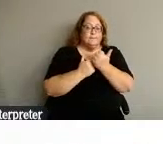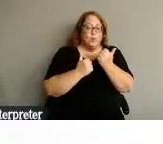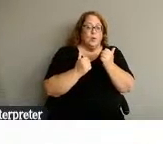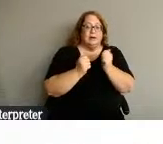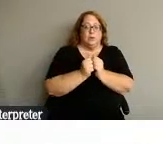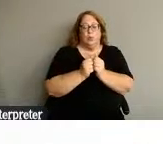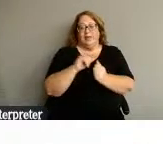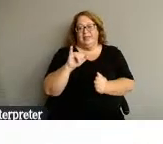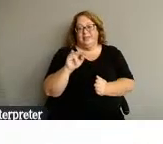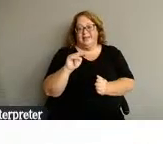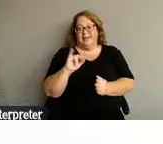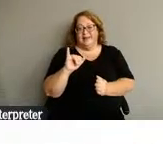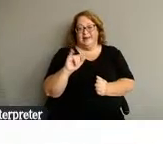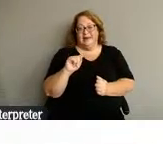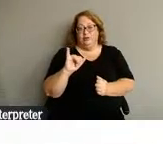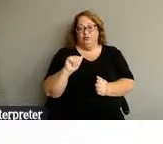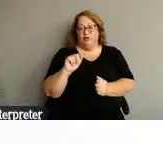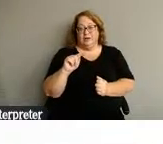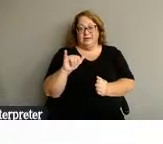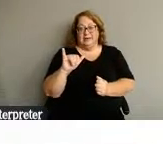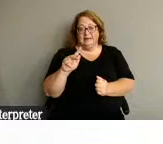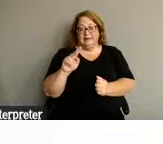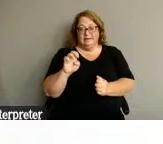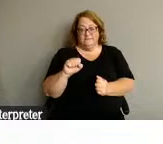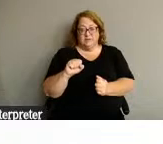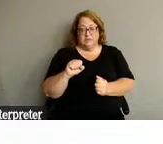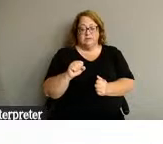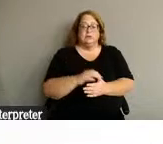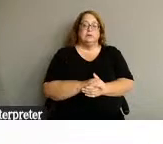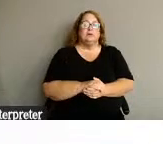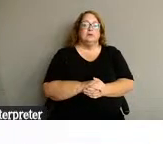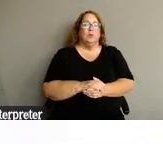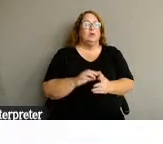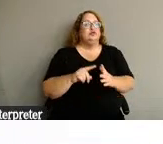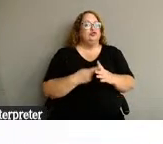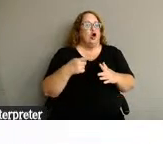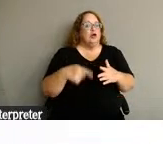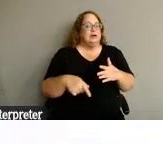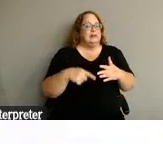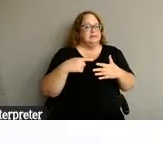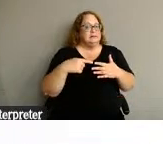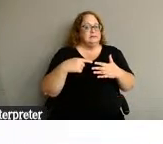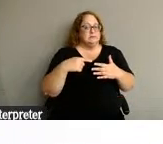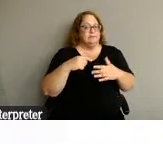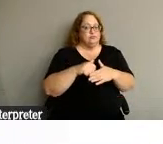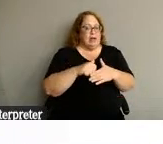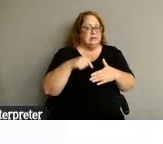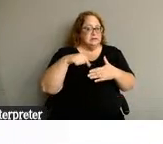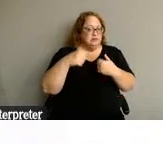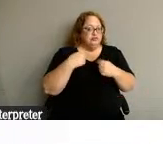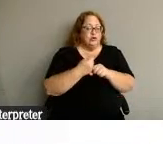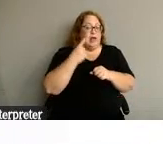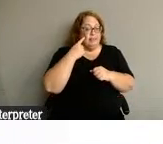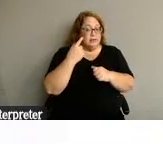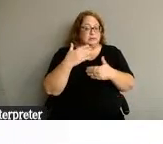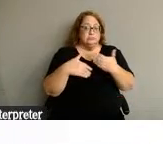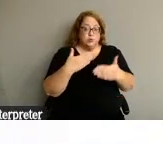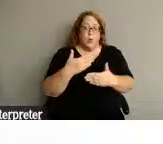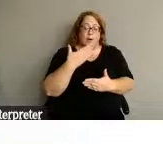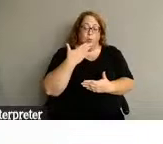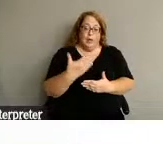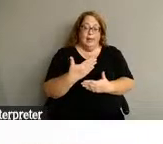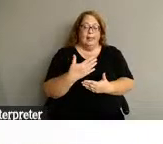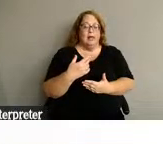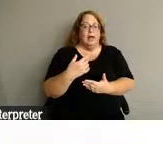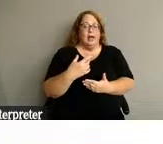with initiatives within those districts, et cetera. We started this practice this year, and I think that it's going fairly well. I've created